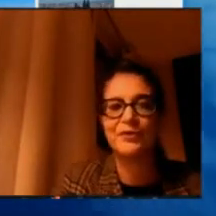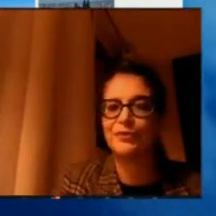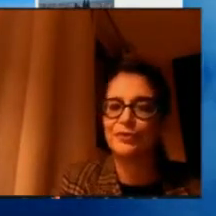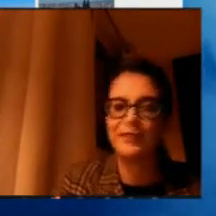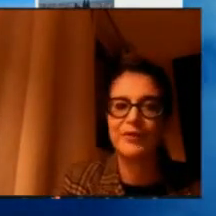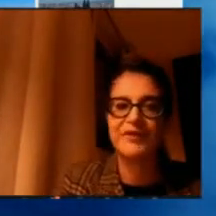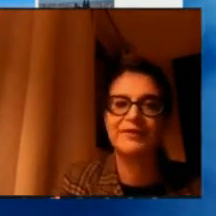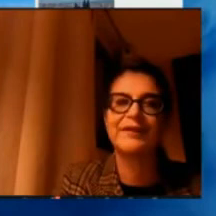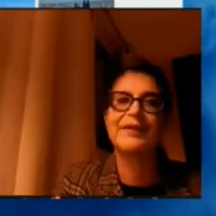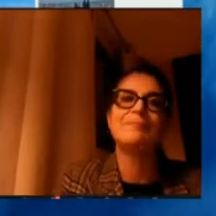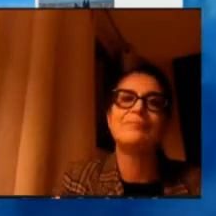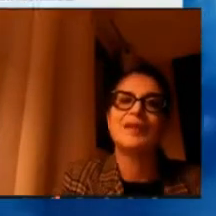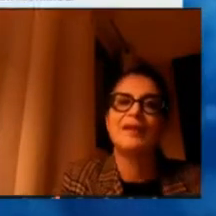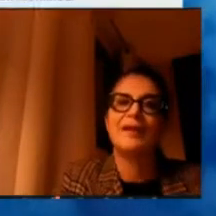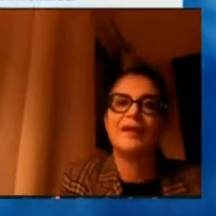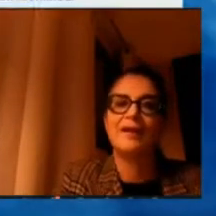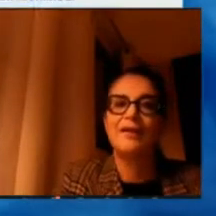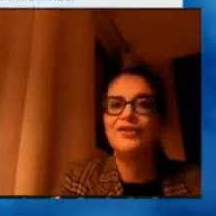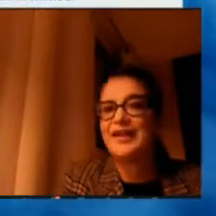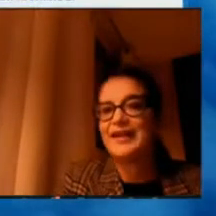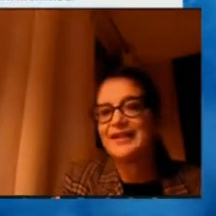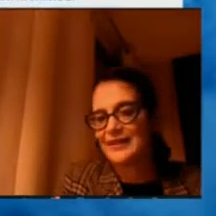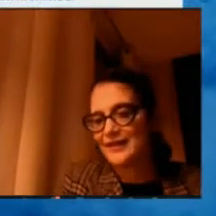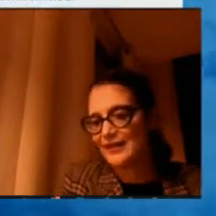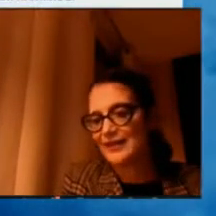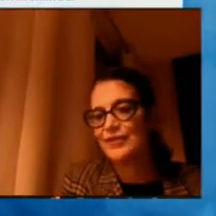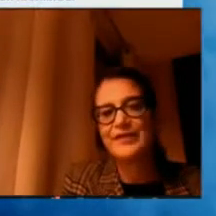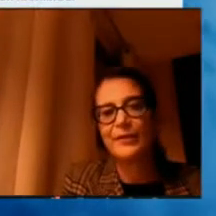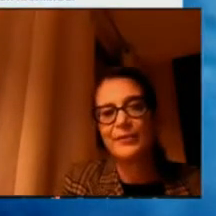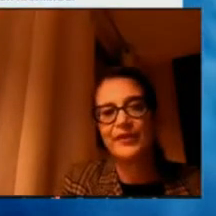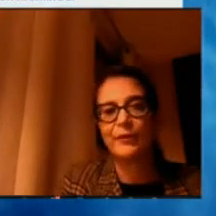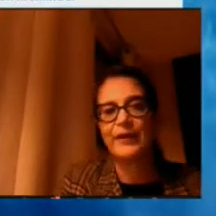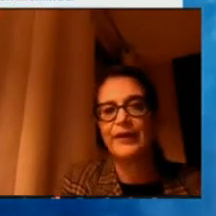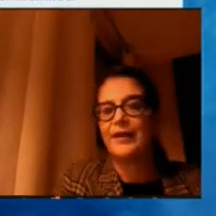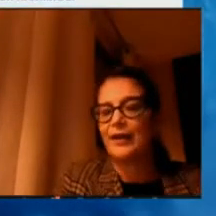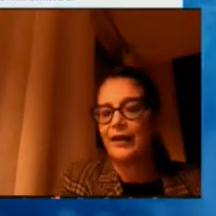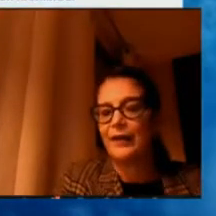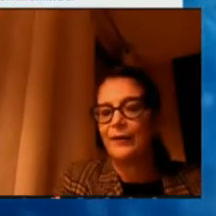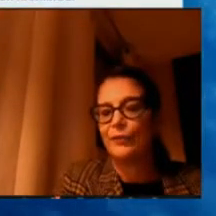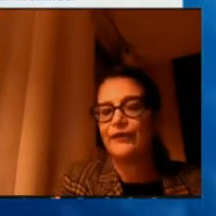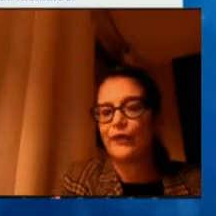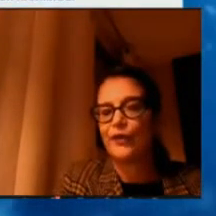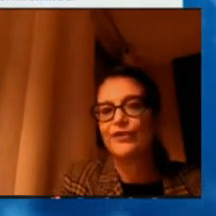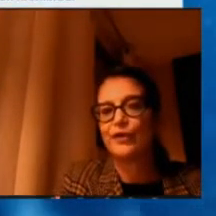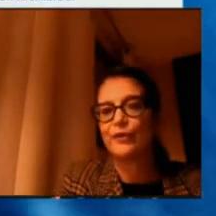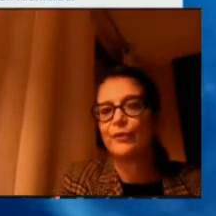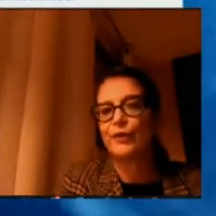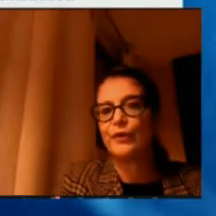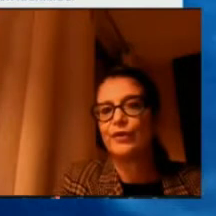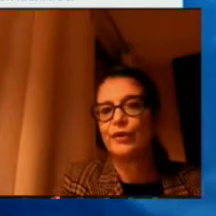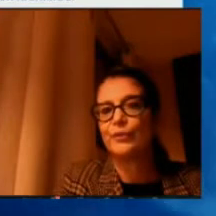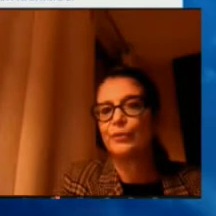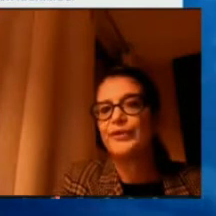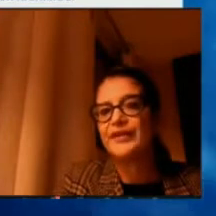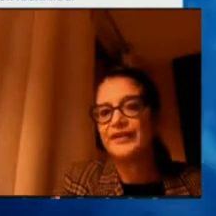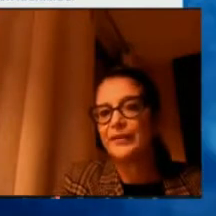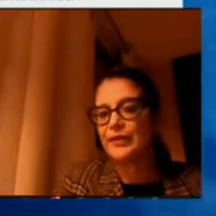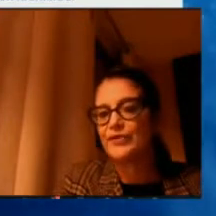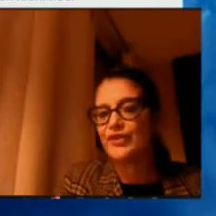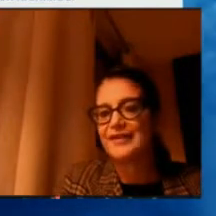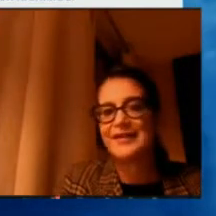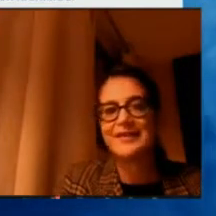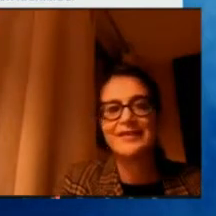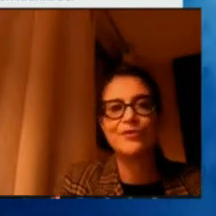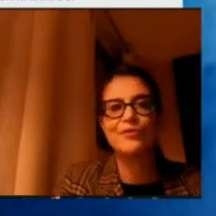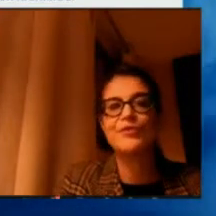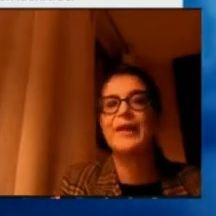impressive. GNSS is really something we focus on protecting, because GNSS is